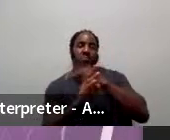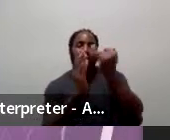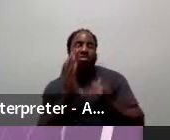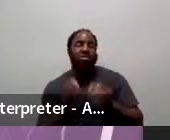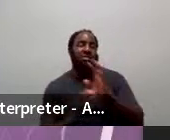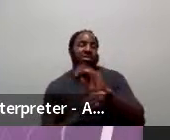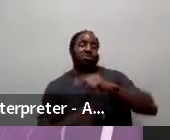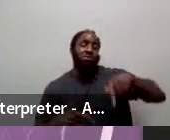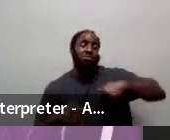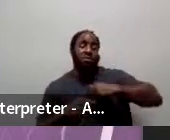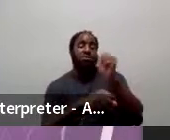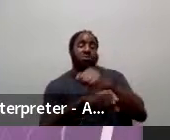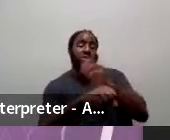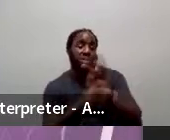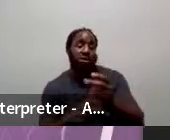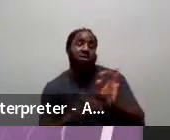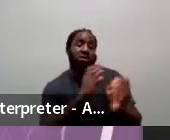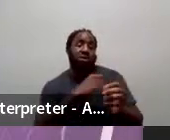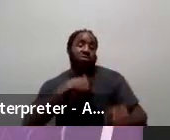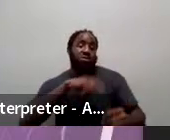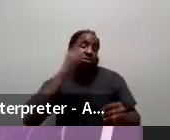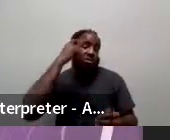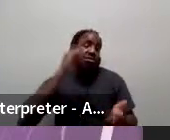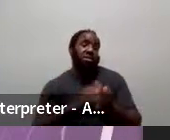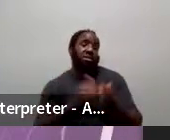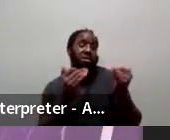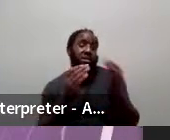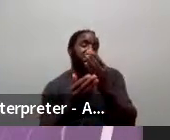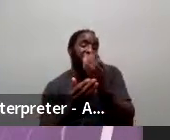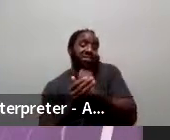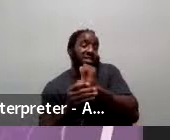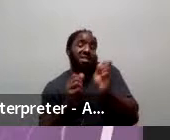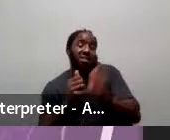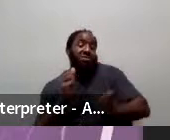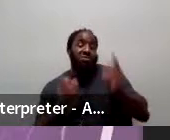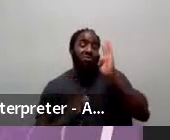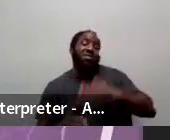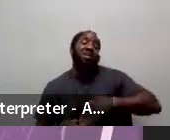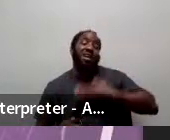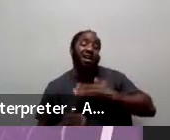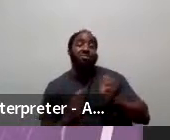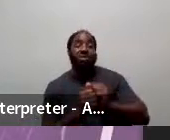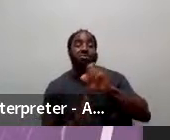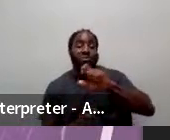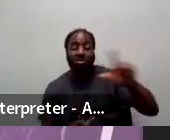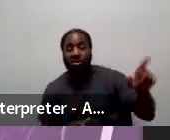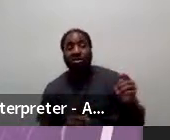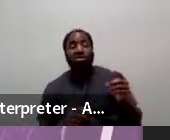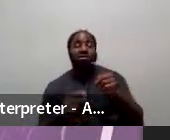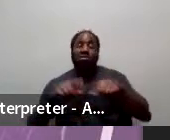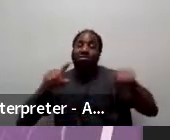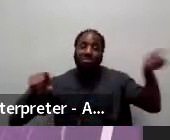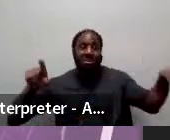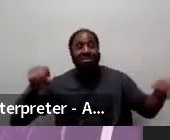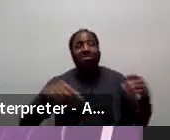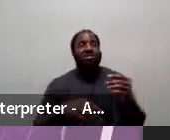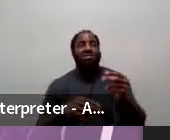working hard, and we understand that perhaps not everyone's going to be happy with all the various outcomes.